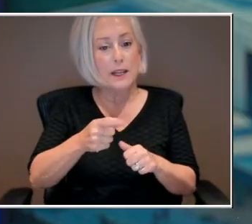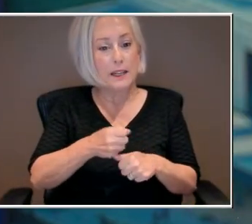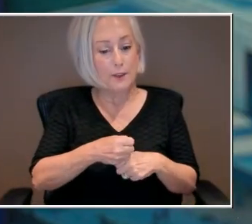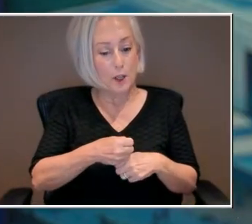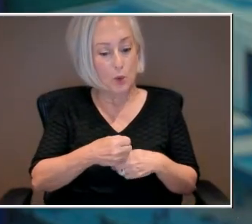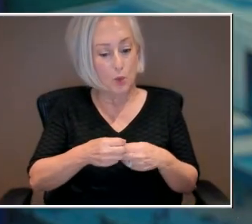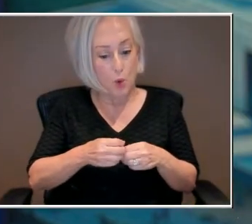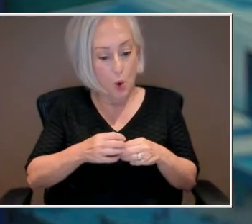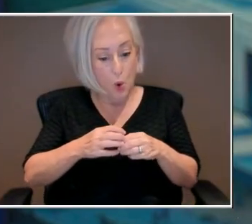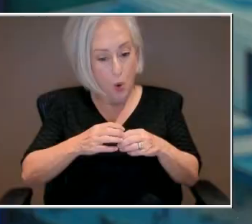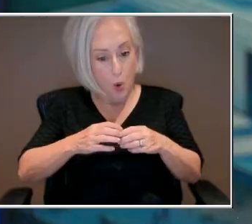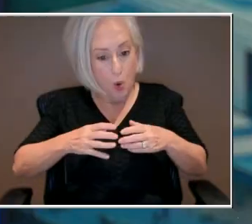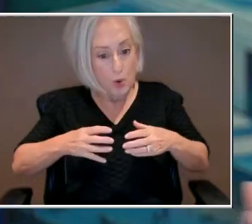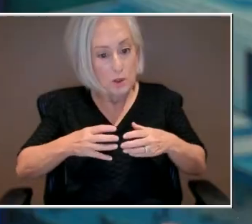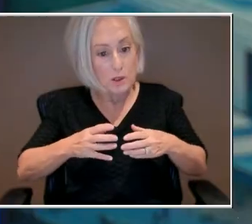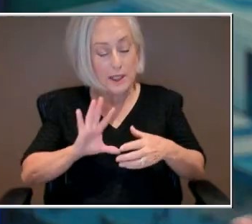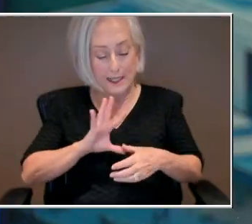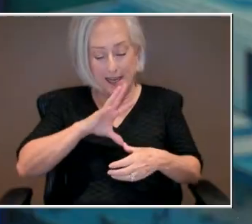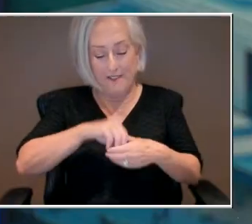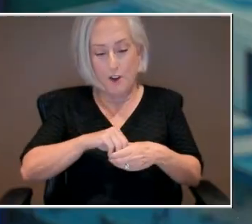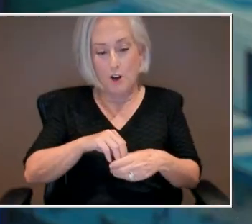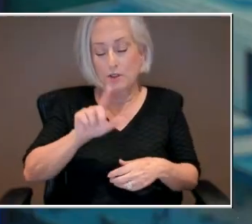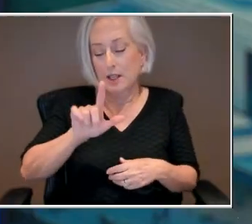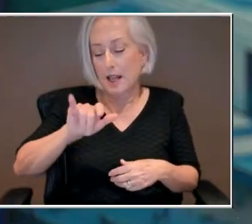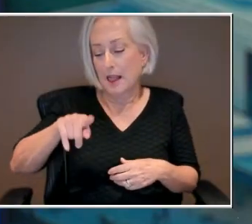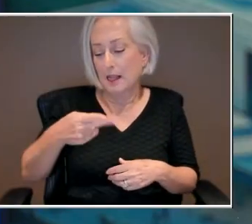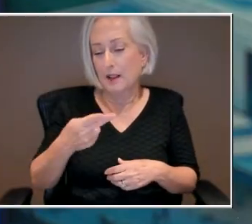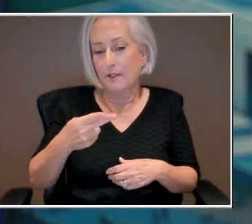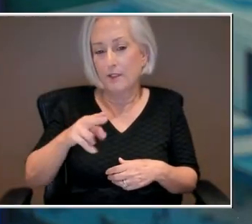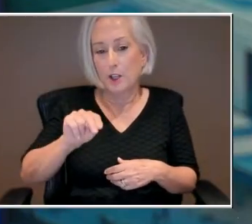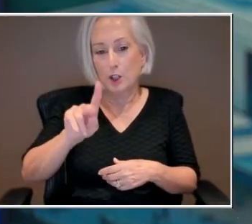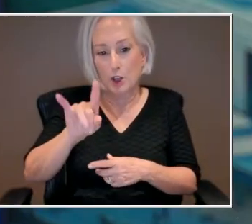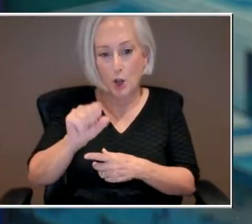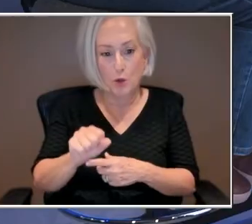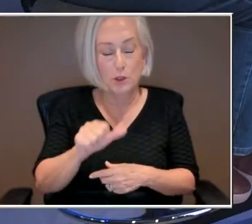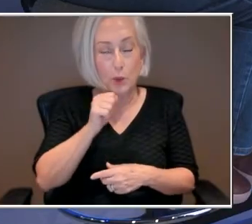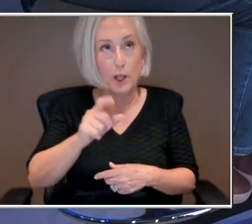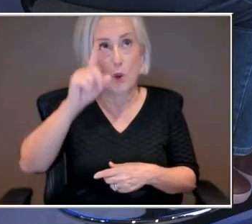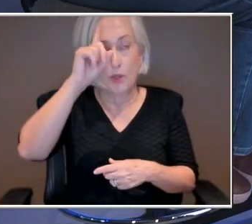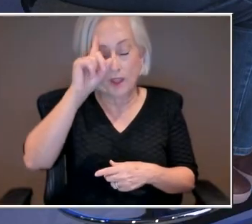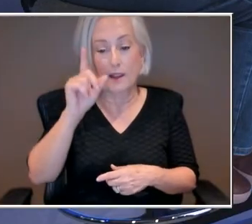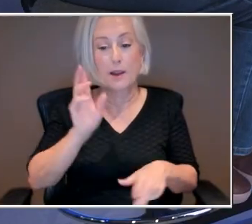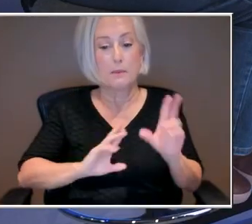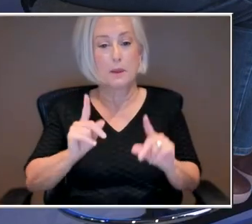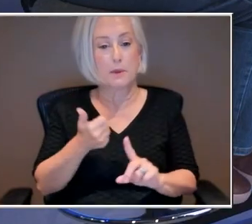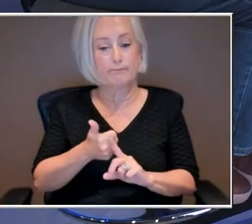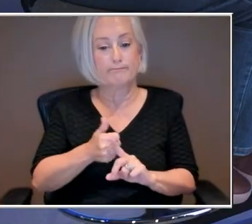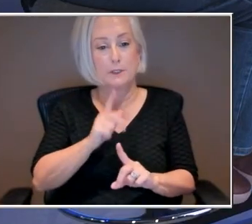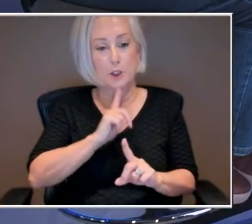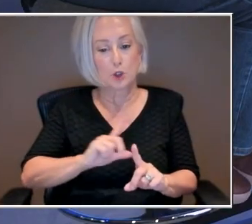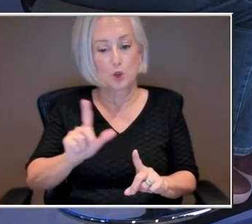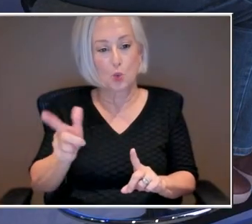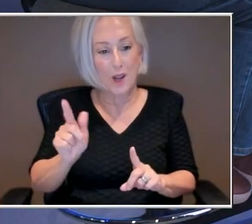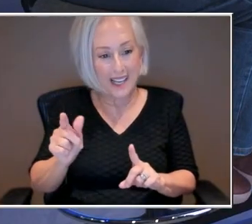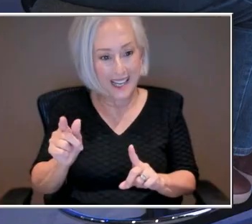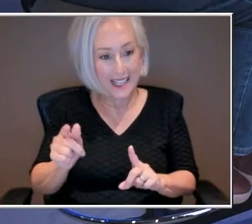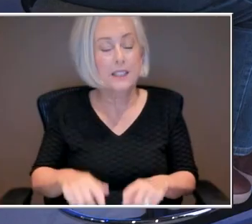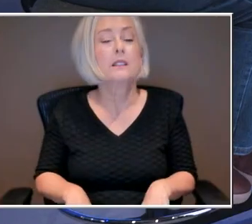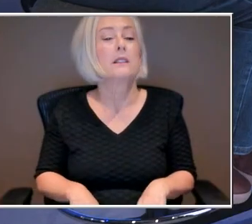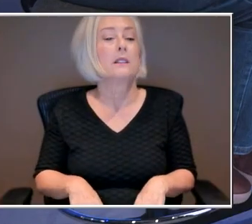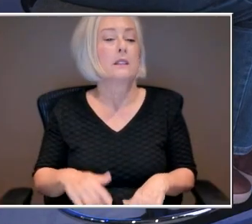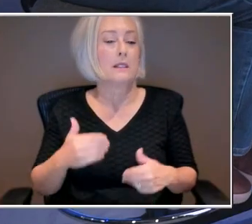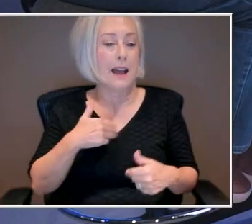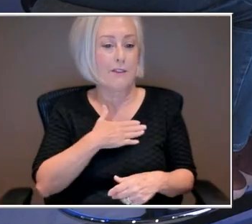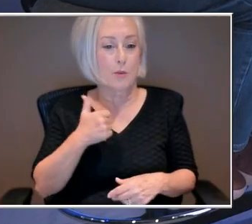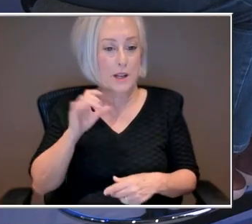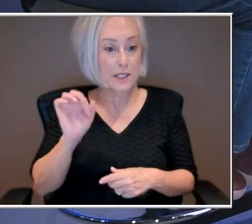because we don't think about breast cancer in 20-year-olds. Was that gut feeling there because your grandmother had breast cancer? I don't know,